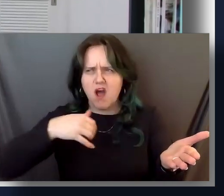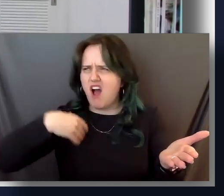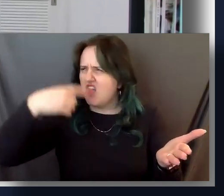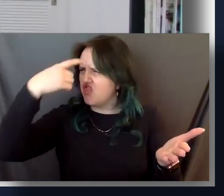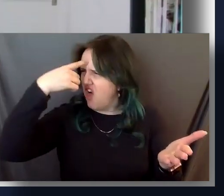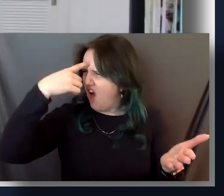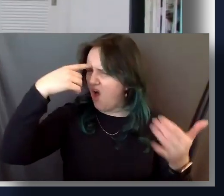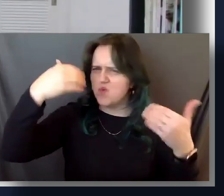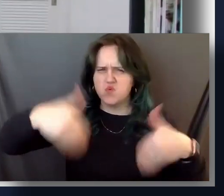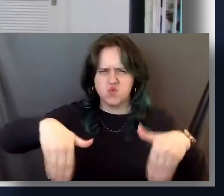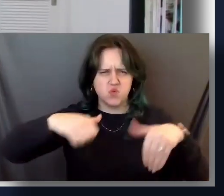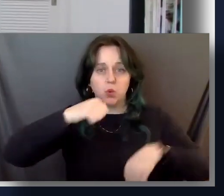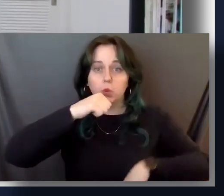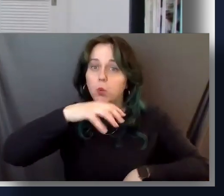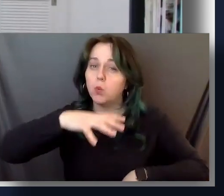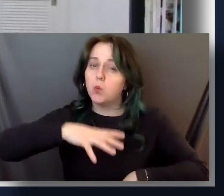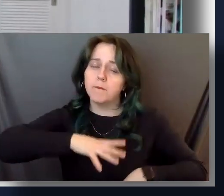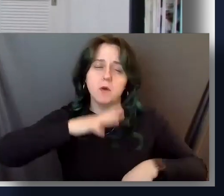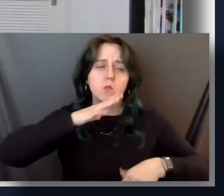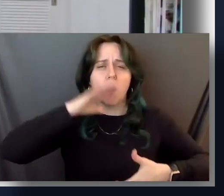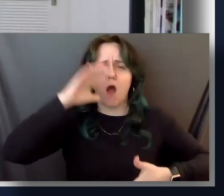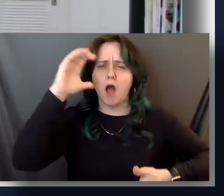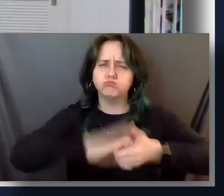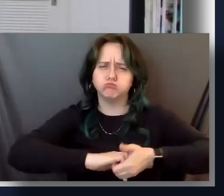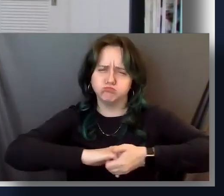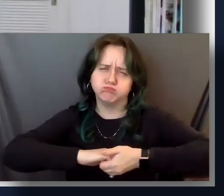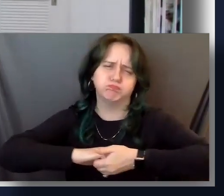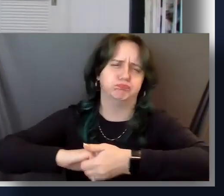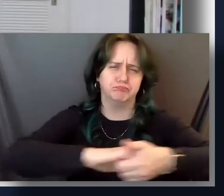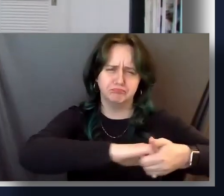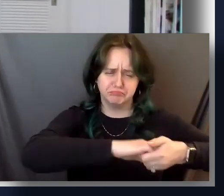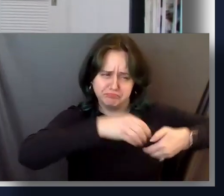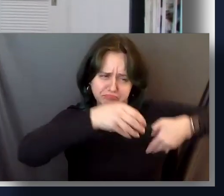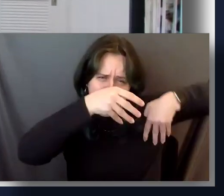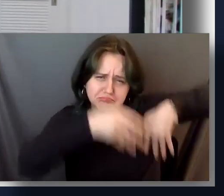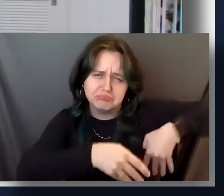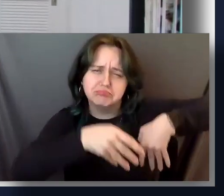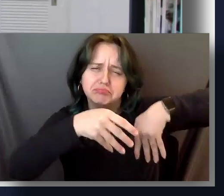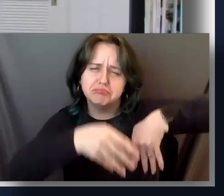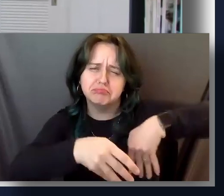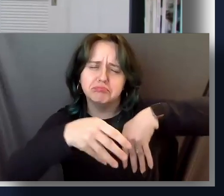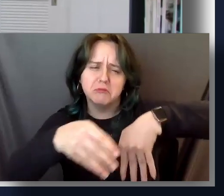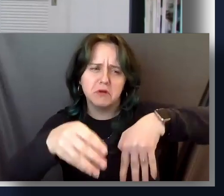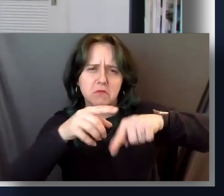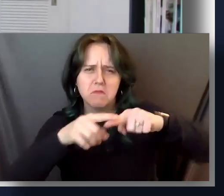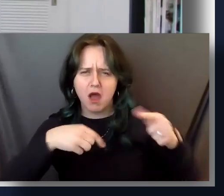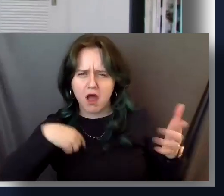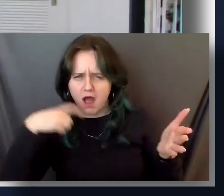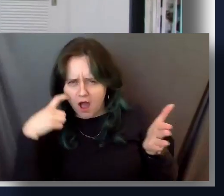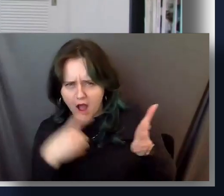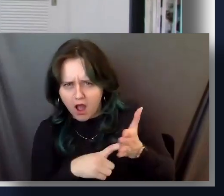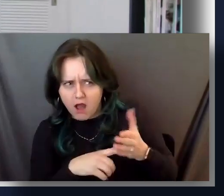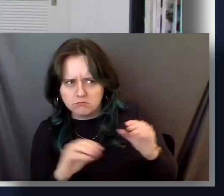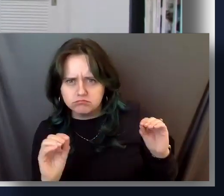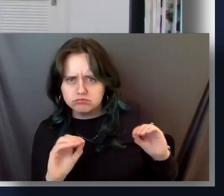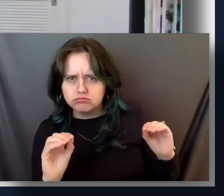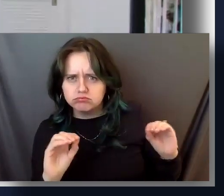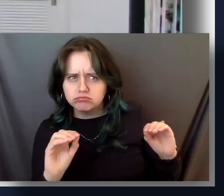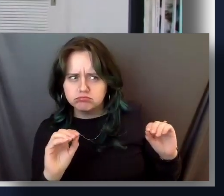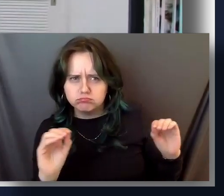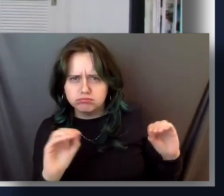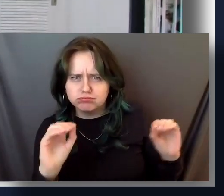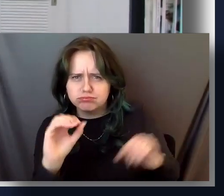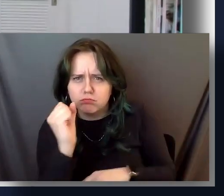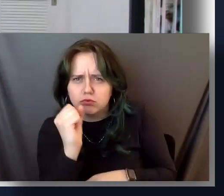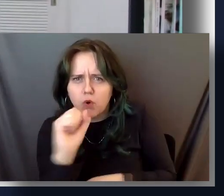bring women and many Americans into the streets. There were no protests at